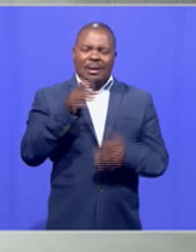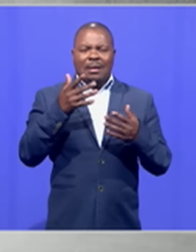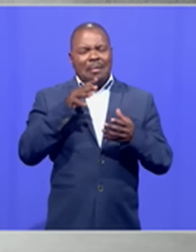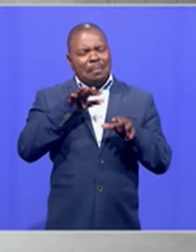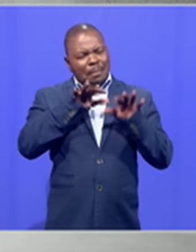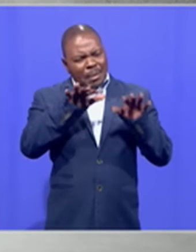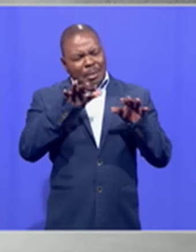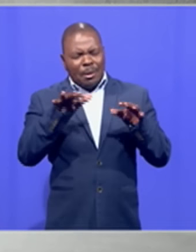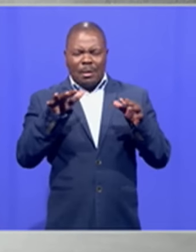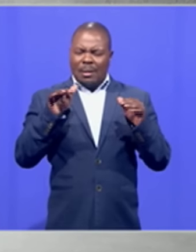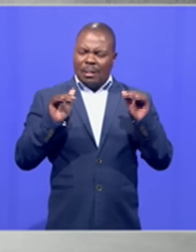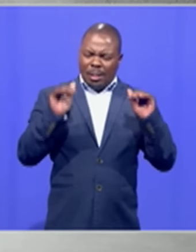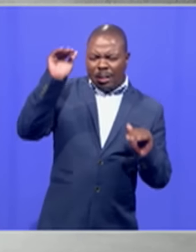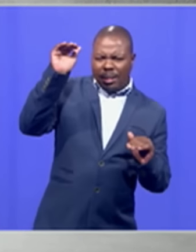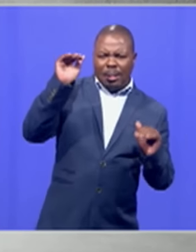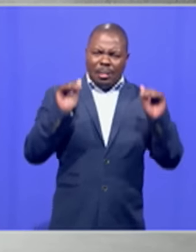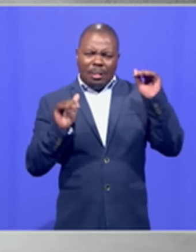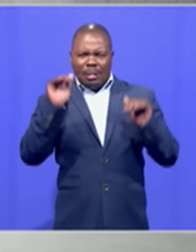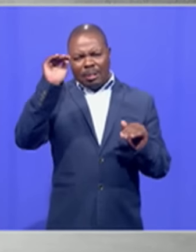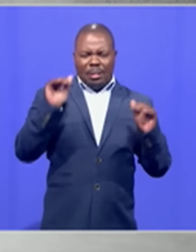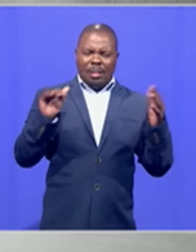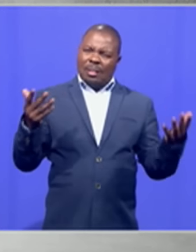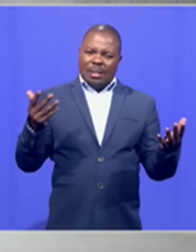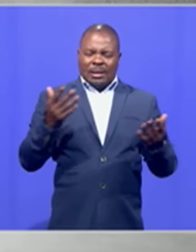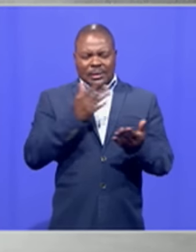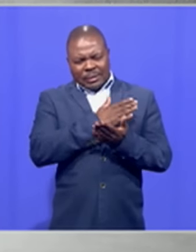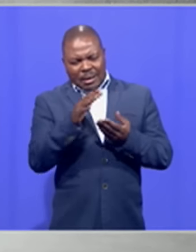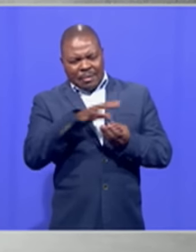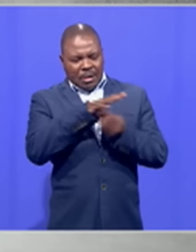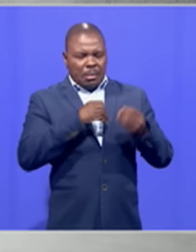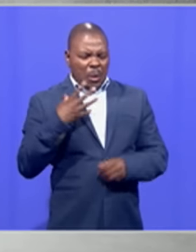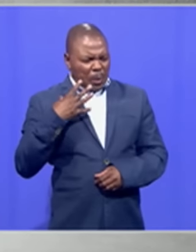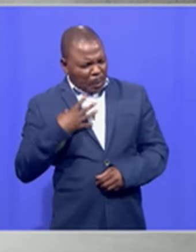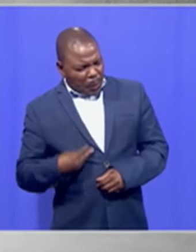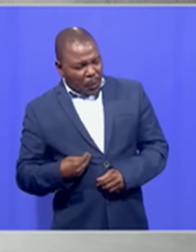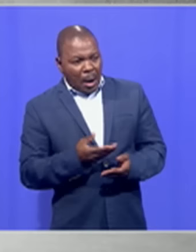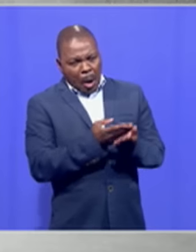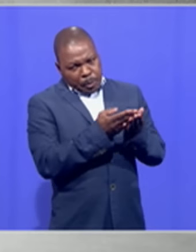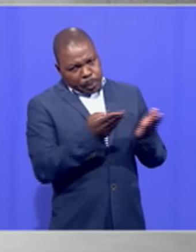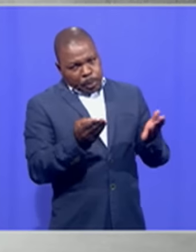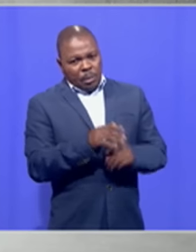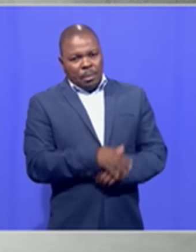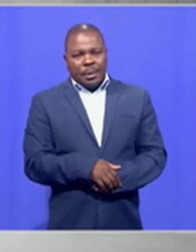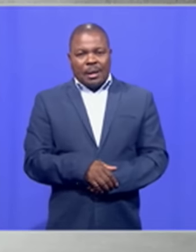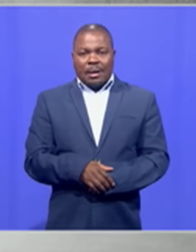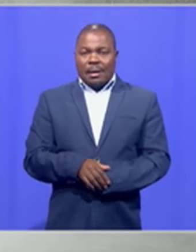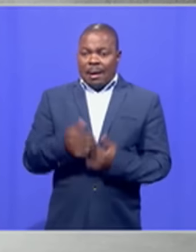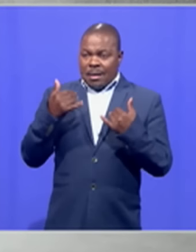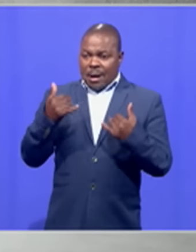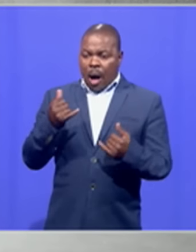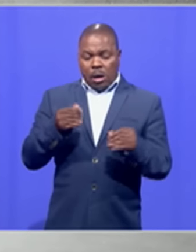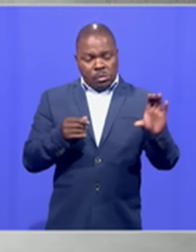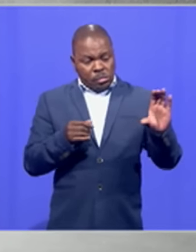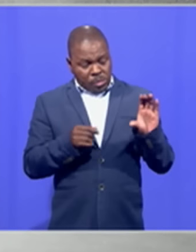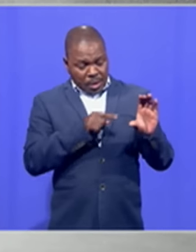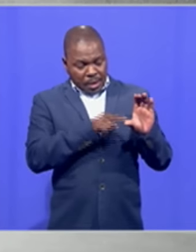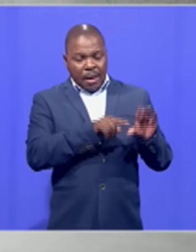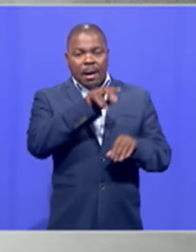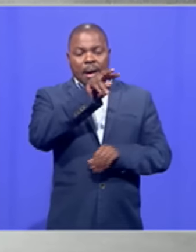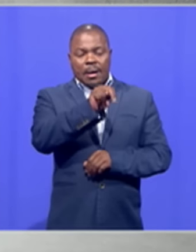batho ha re meno a re lekane go na le malapa a ihlokelang a topang tsa fatshe yaanong letlole lena la